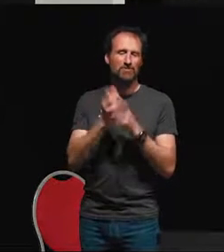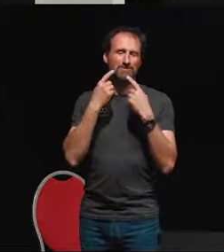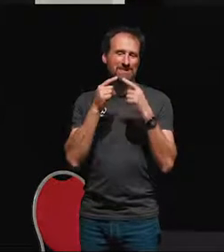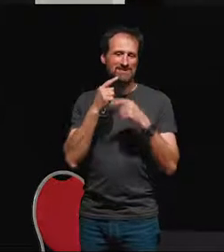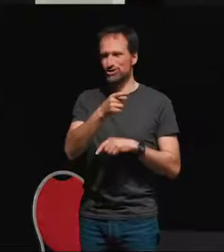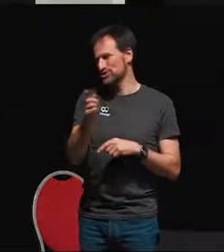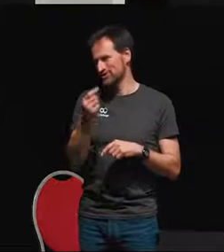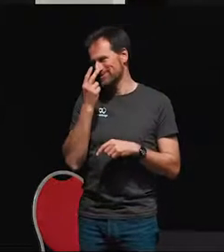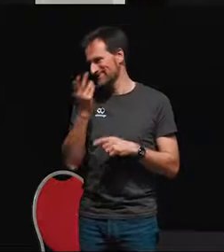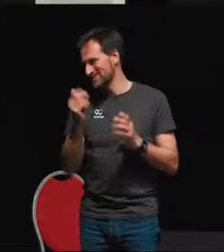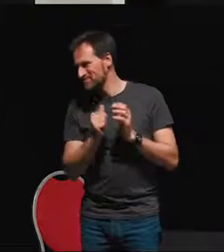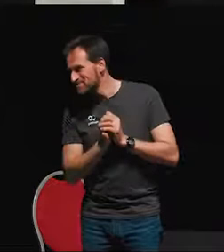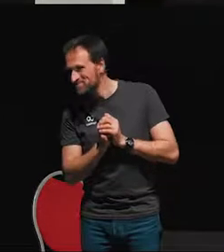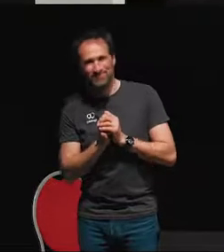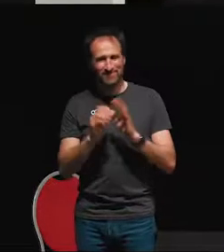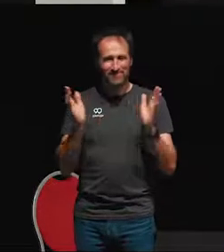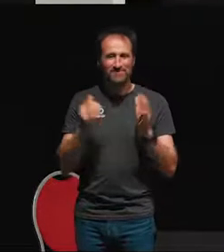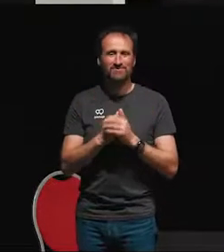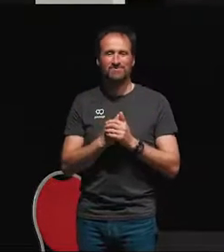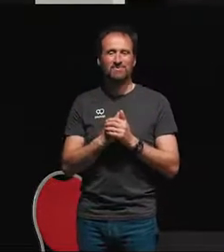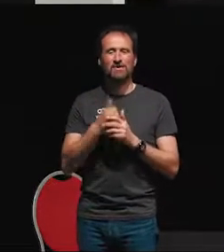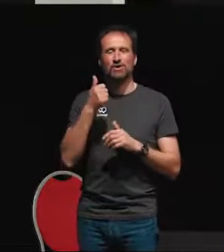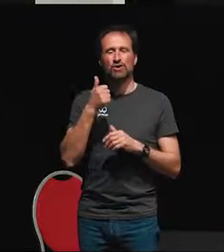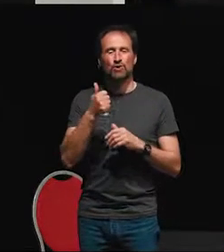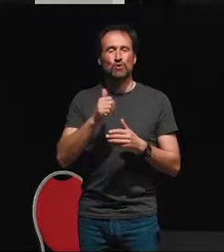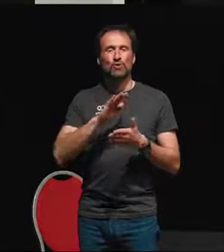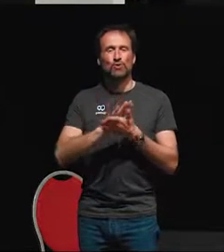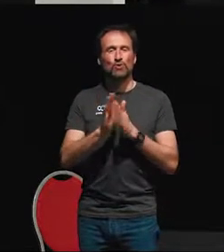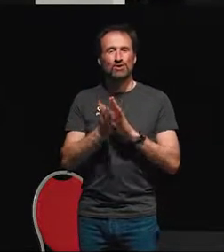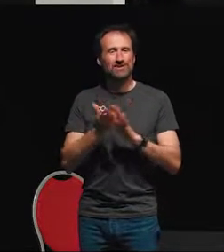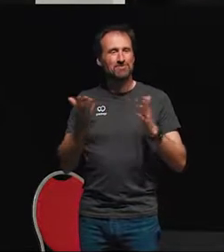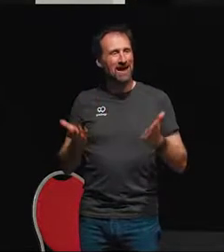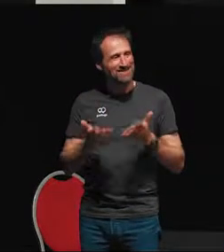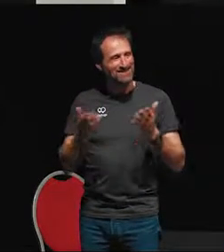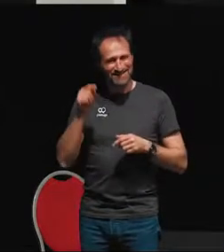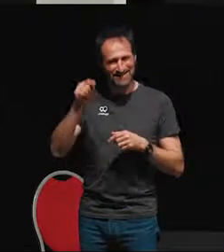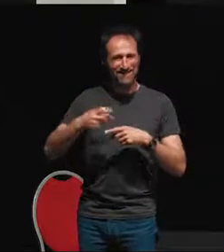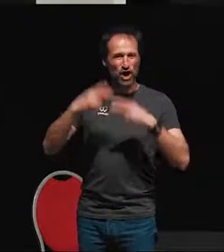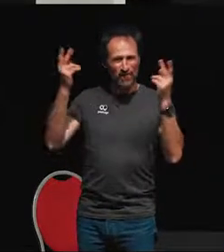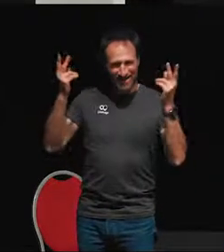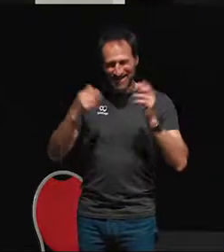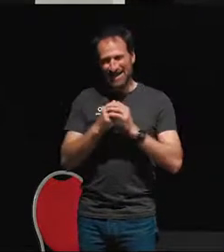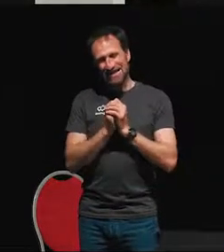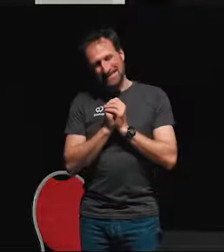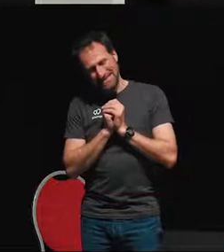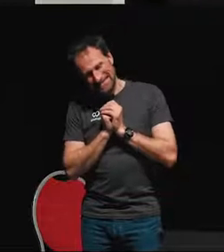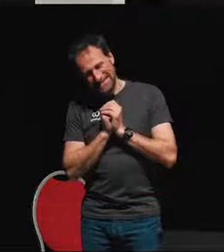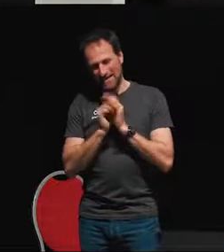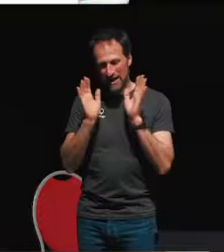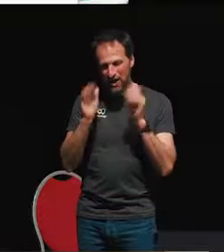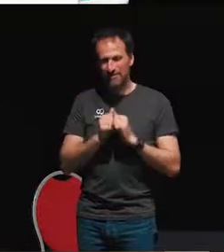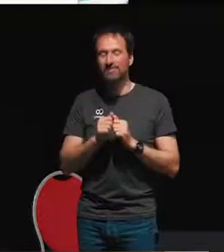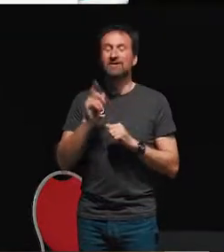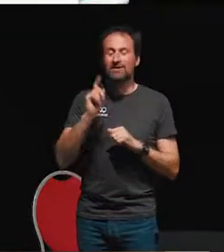promoting good good practices in public as is my sacred duty nice so we're gonna